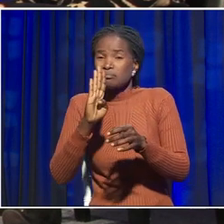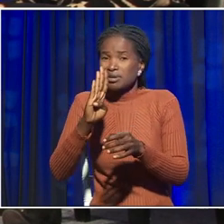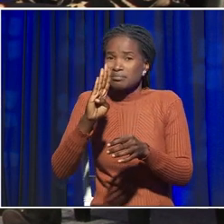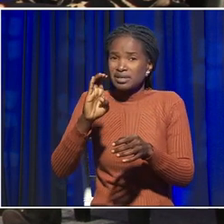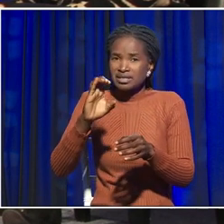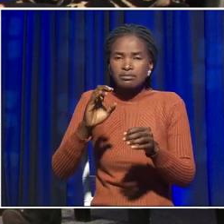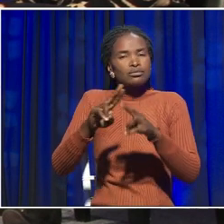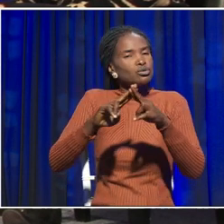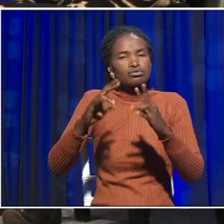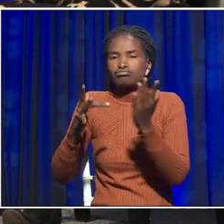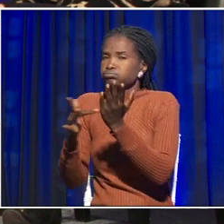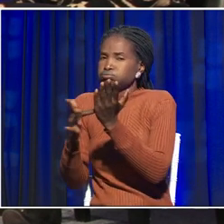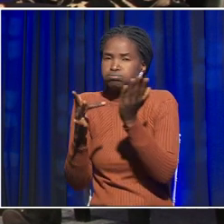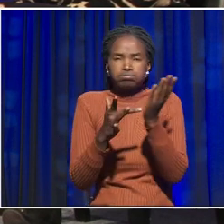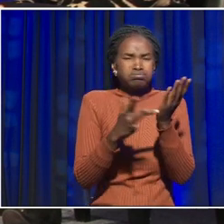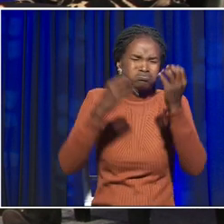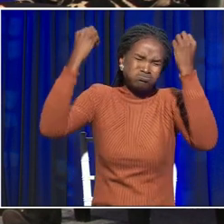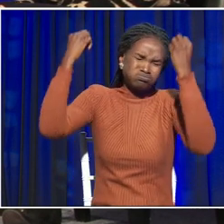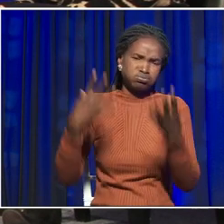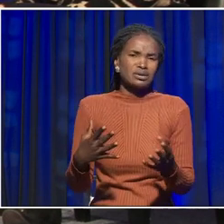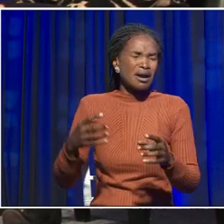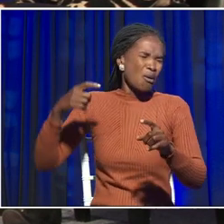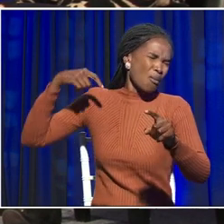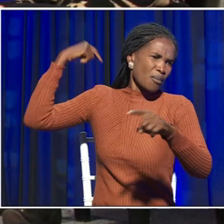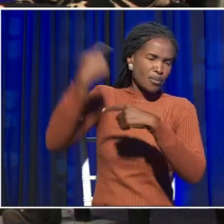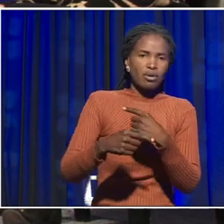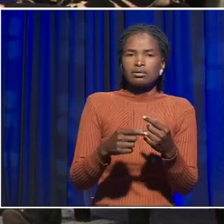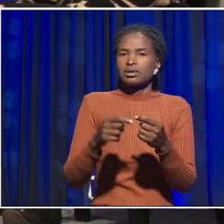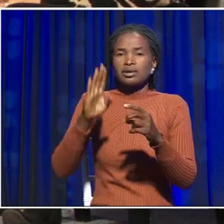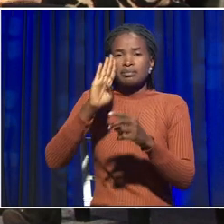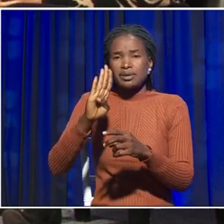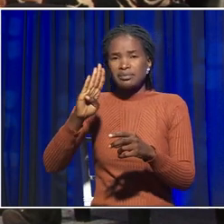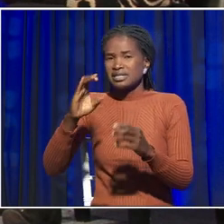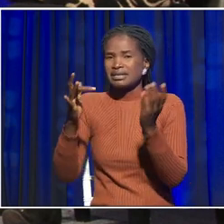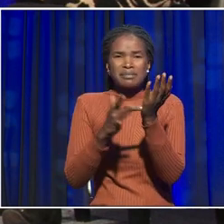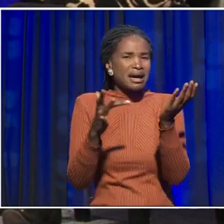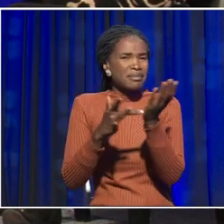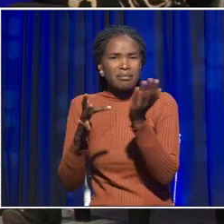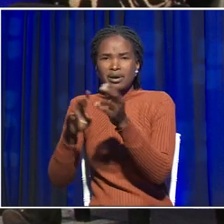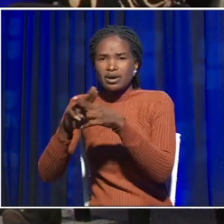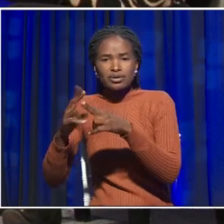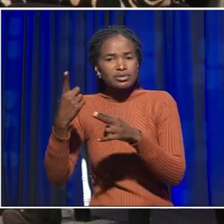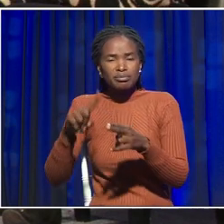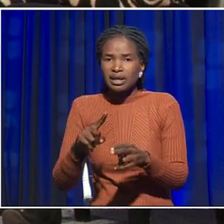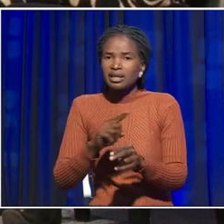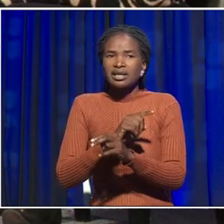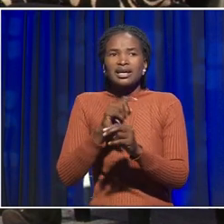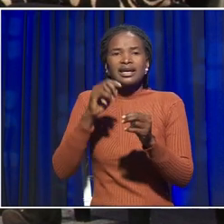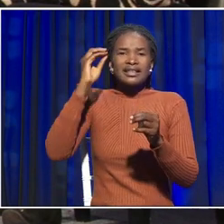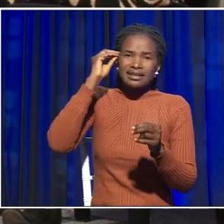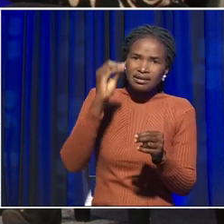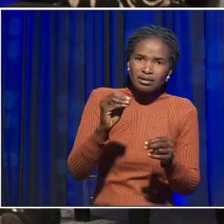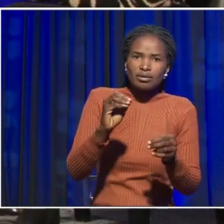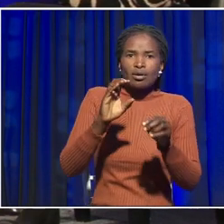prioritized technology. Too much, far too much, without actually making sure that the culture within the